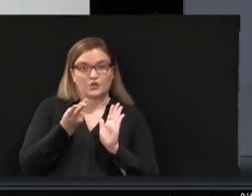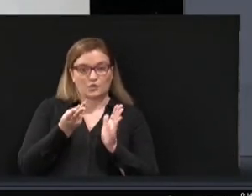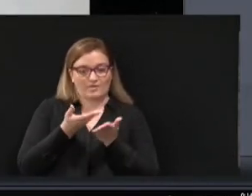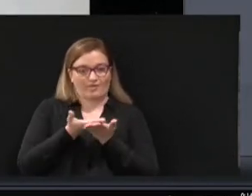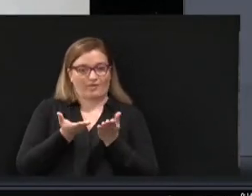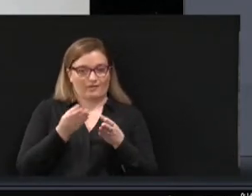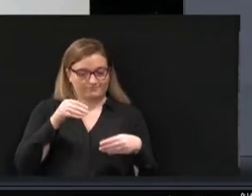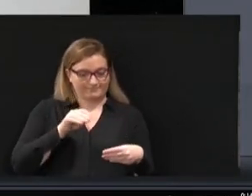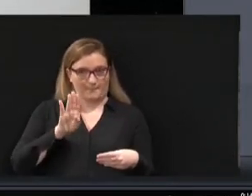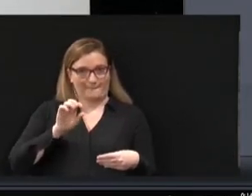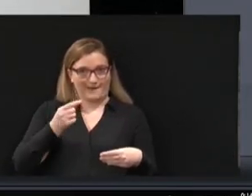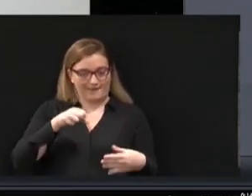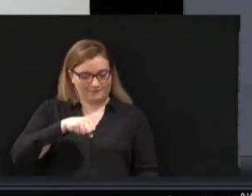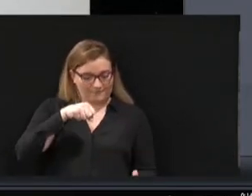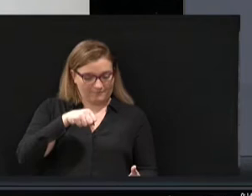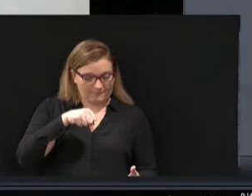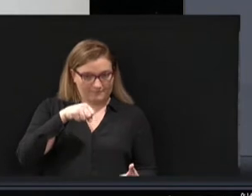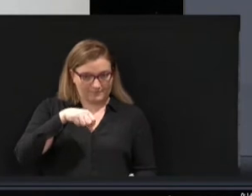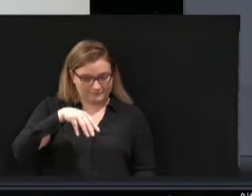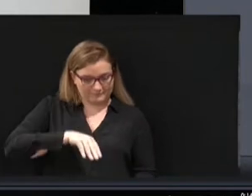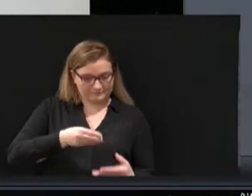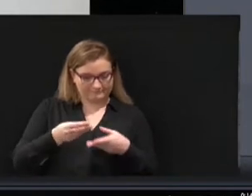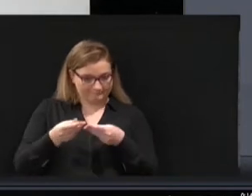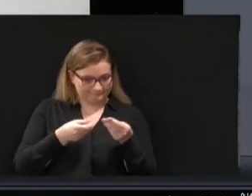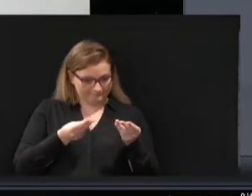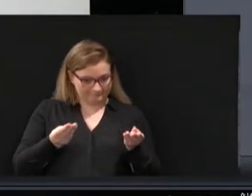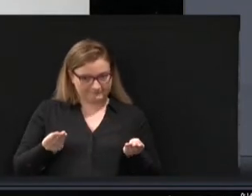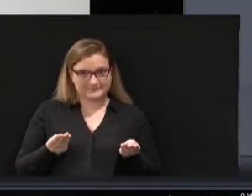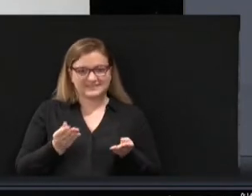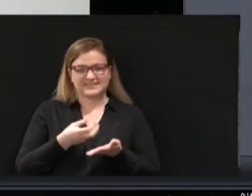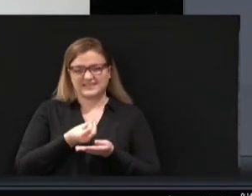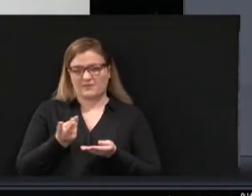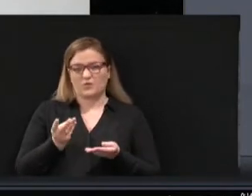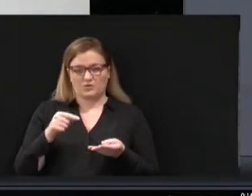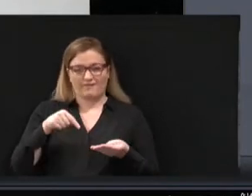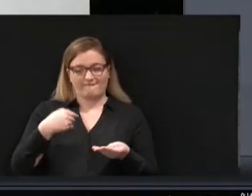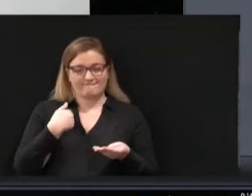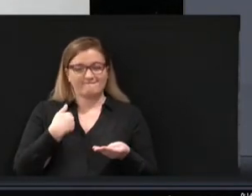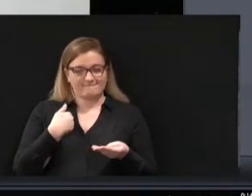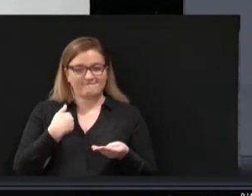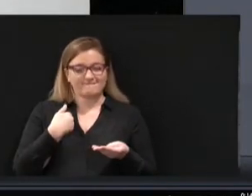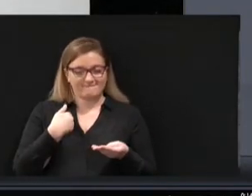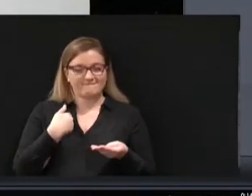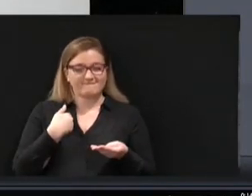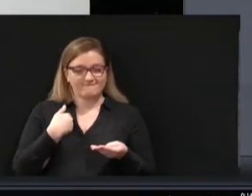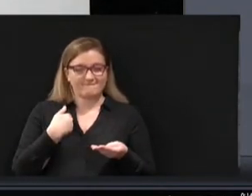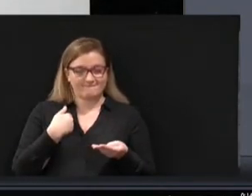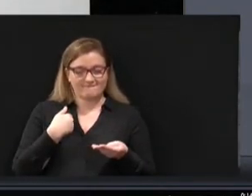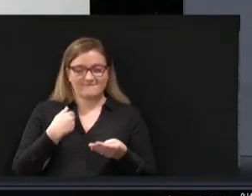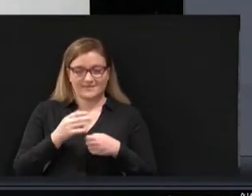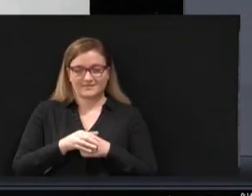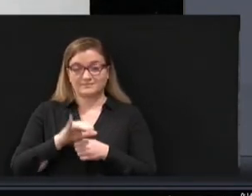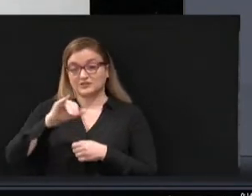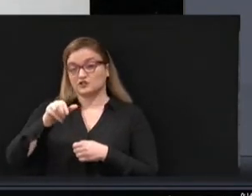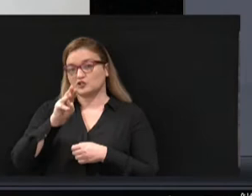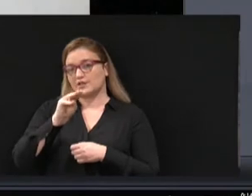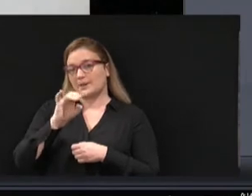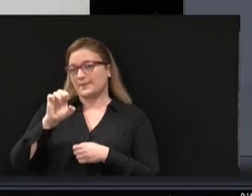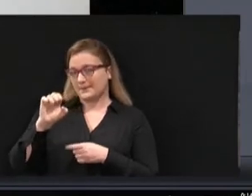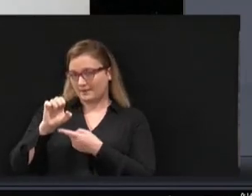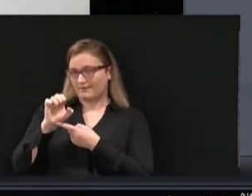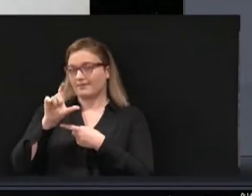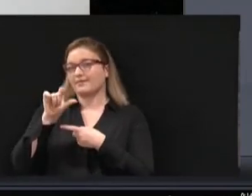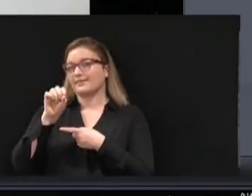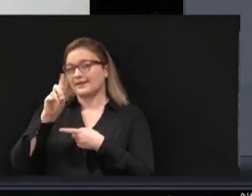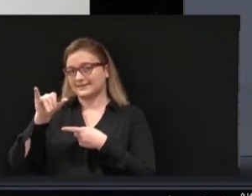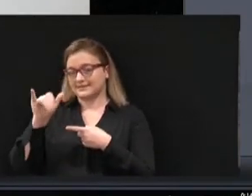materials in there, manual types. Jamie and Lacey are going to go over the rest in the bag in just a minute,